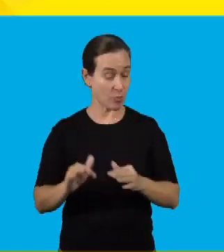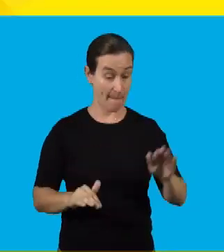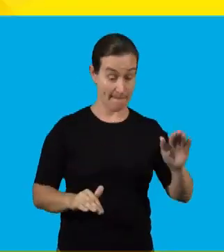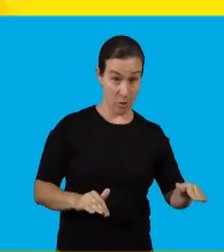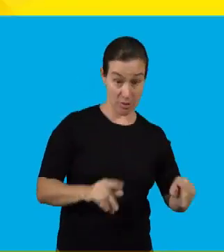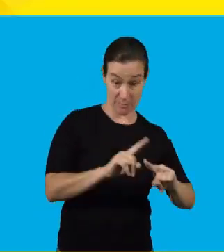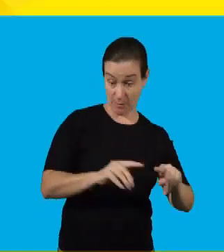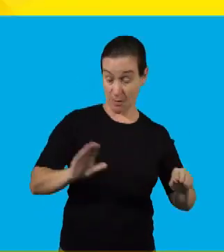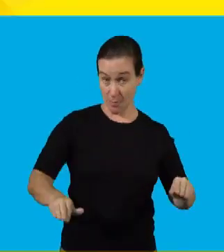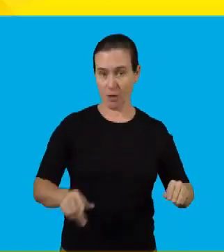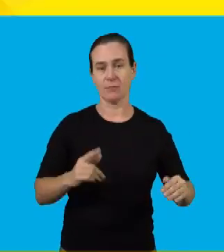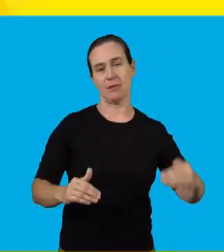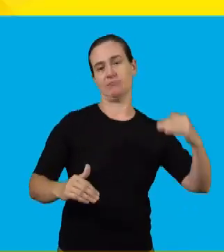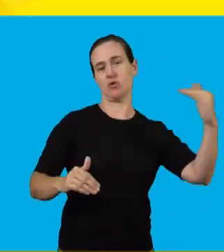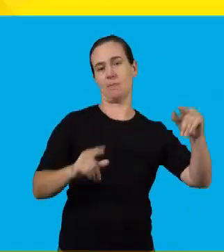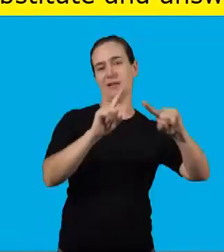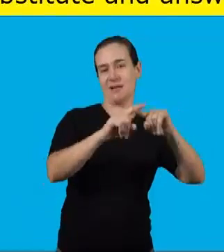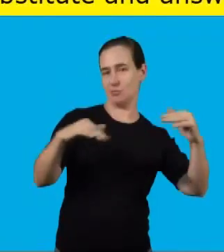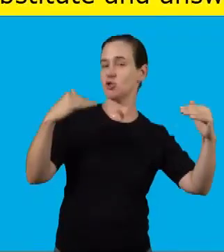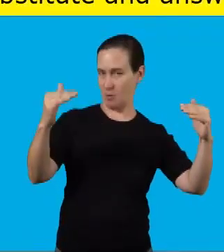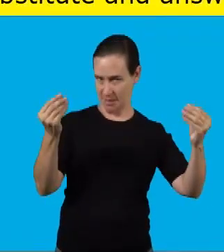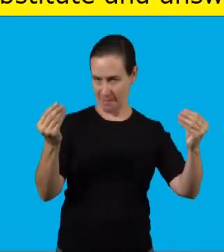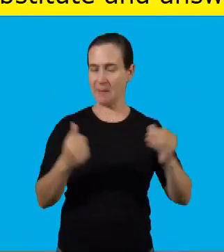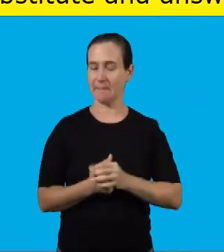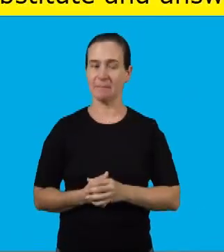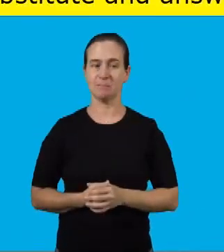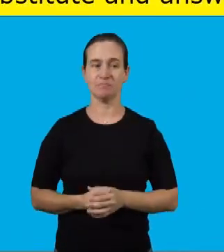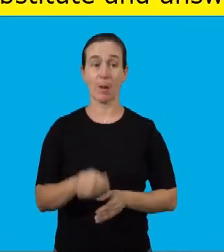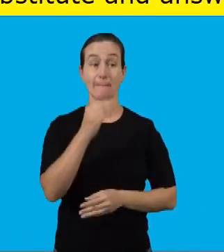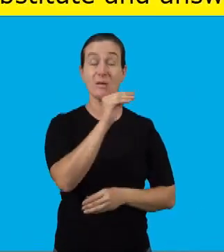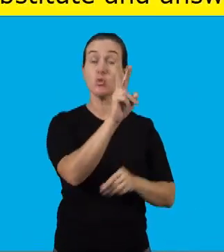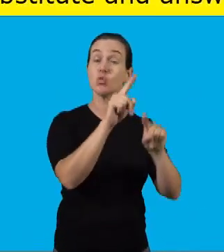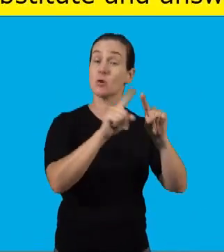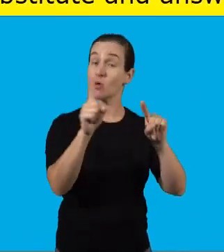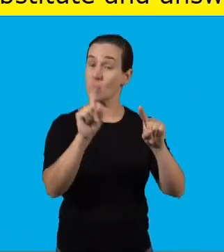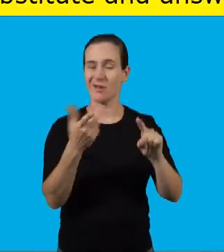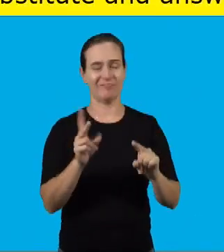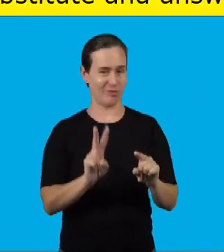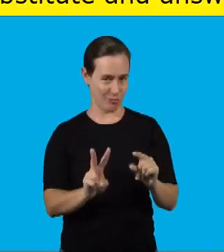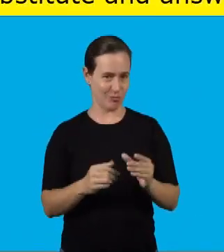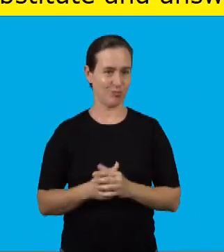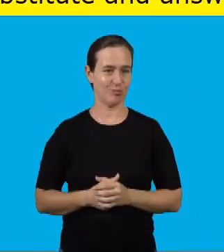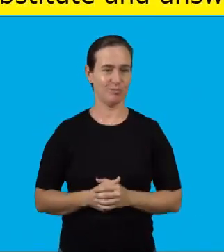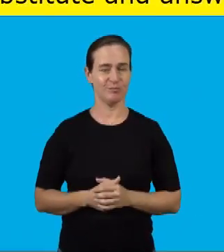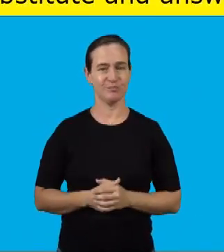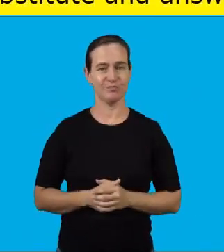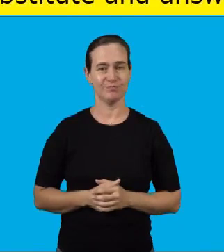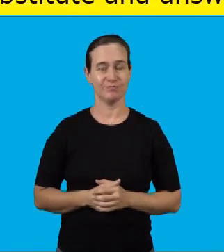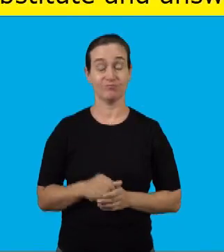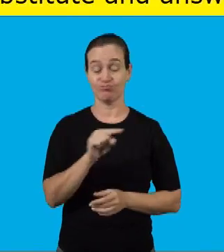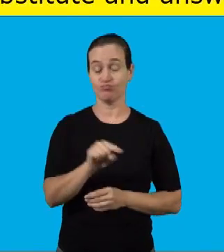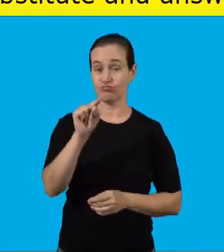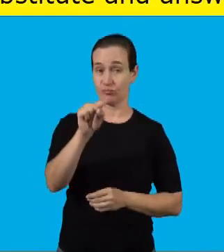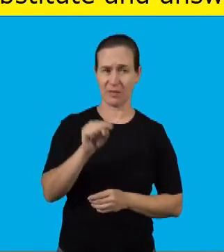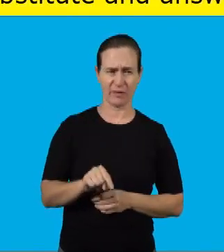to be multiplied by the denominator. So this is going to be 2 multiplied by 1, which is 2. And that's going to be divided by,